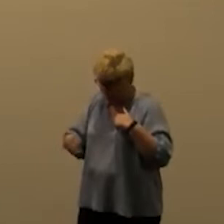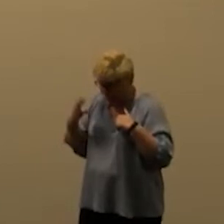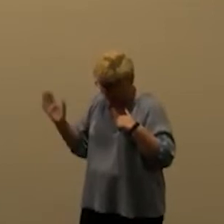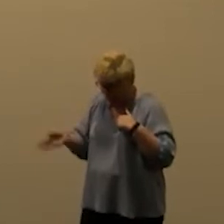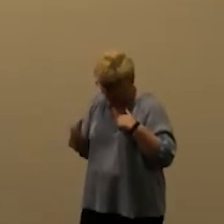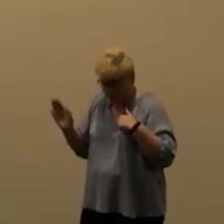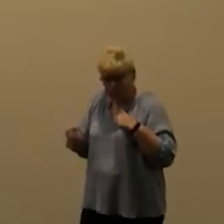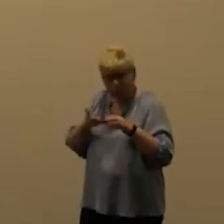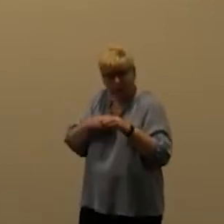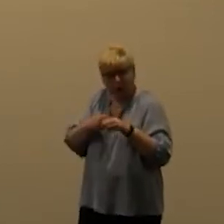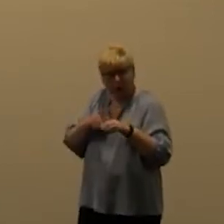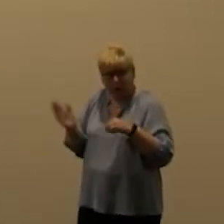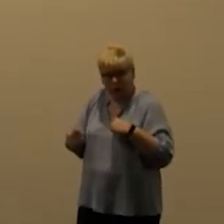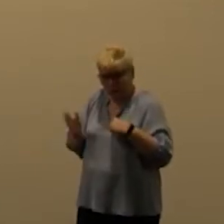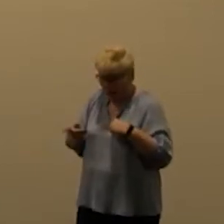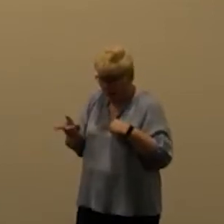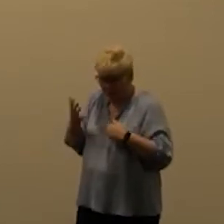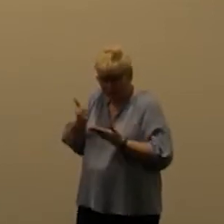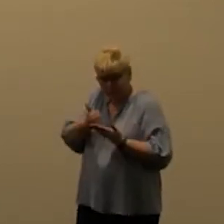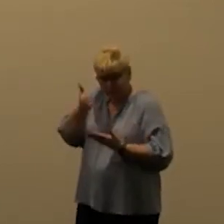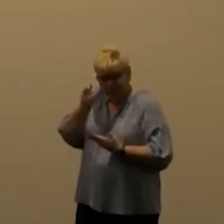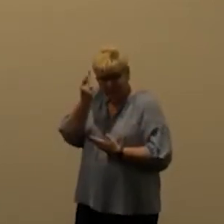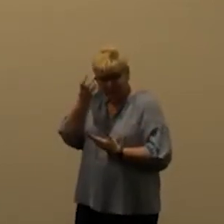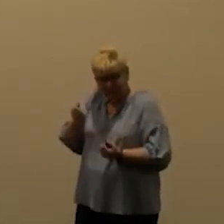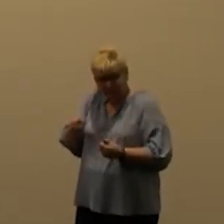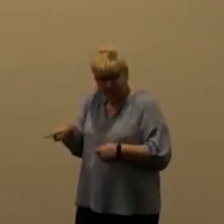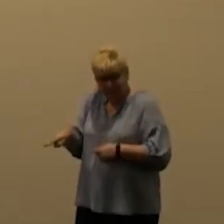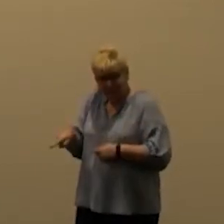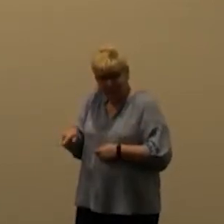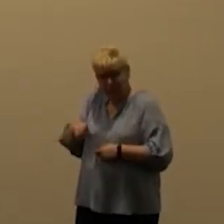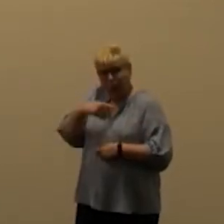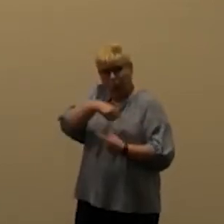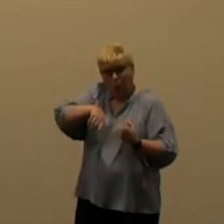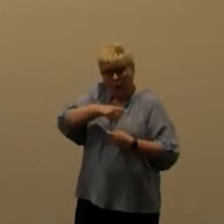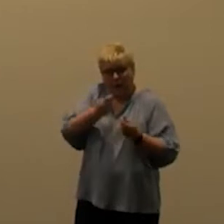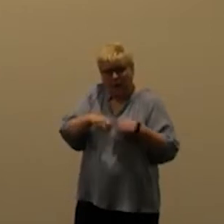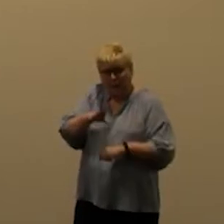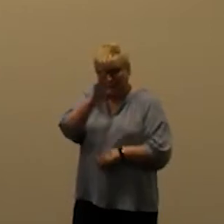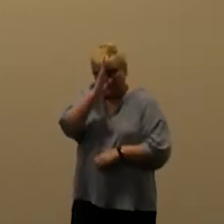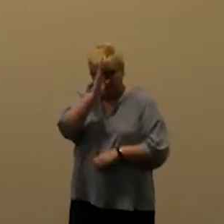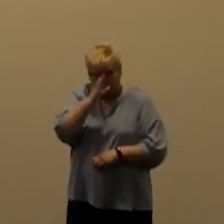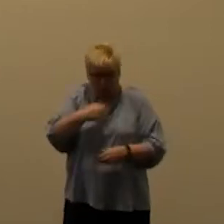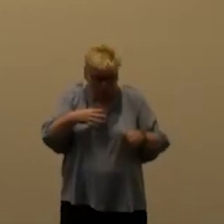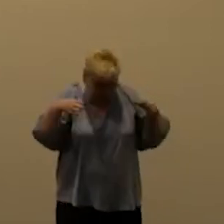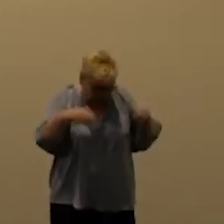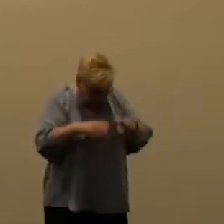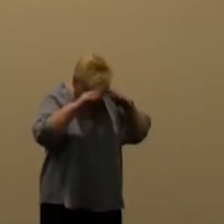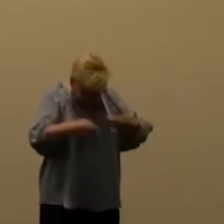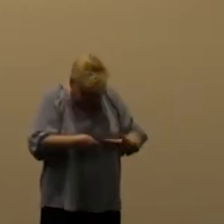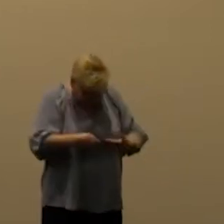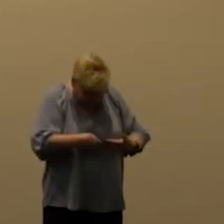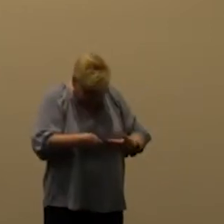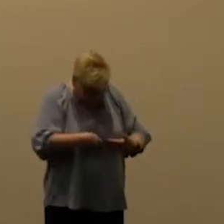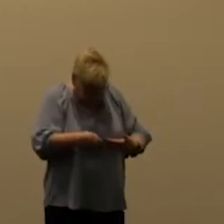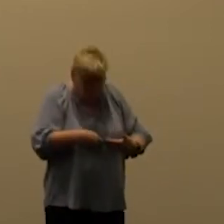They have fantastic ideas. And the danger is we could sit in our bell jar and talk amongst ourselves, and we will be the poorer